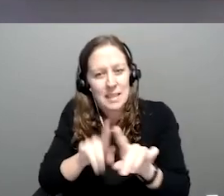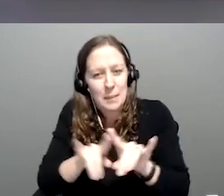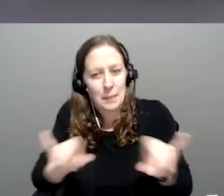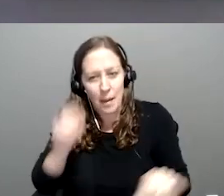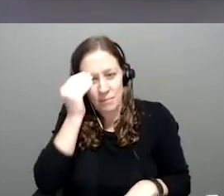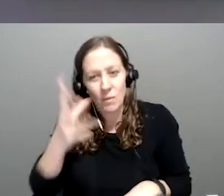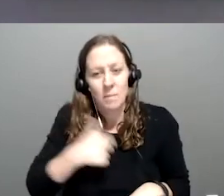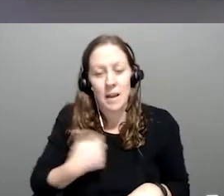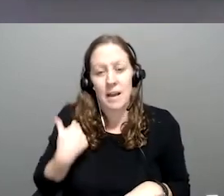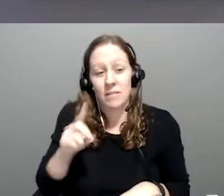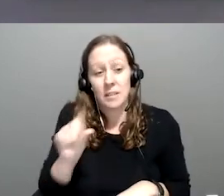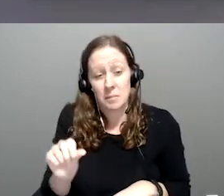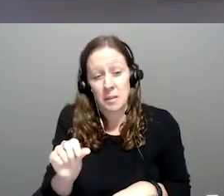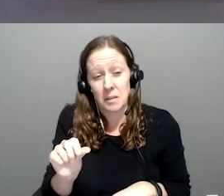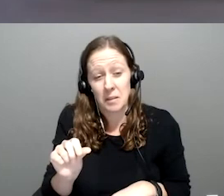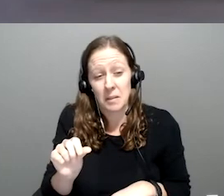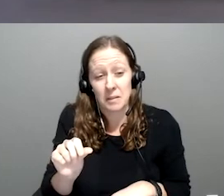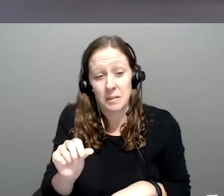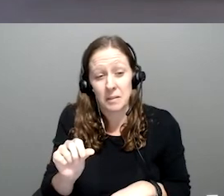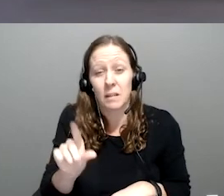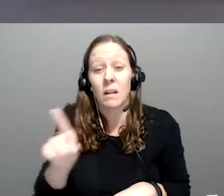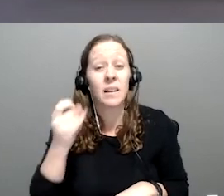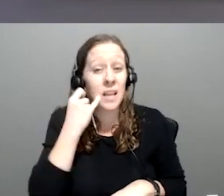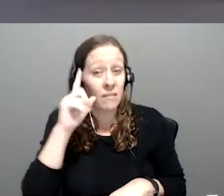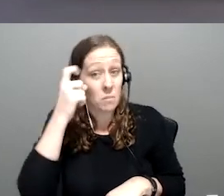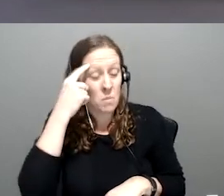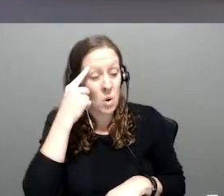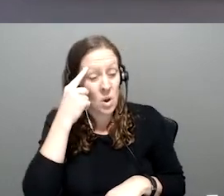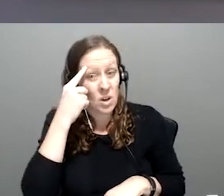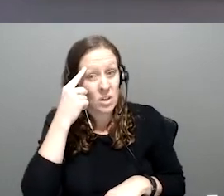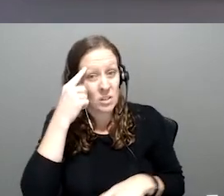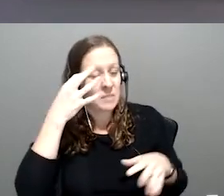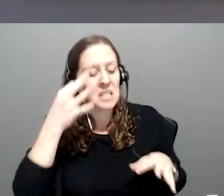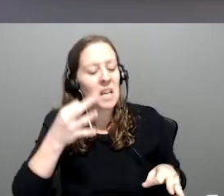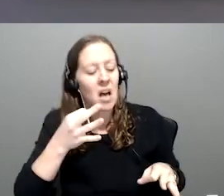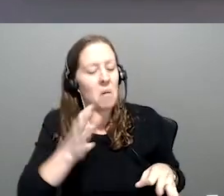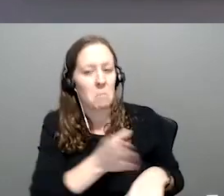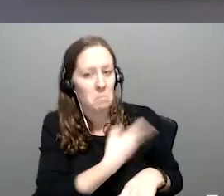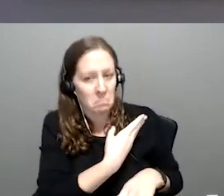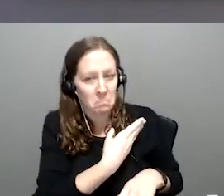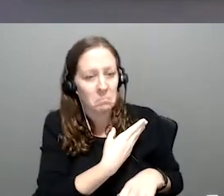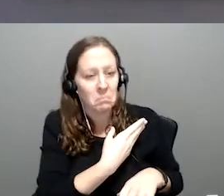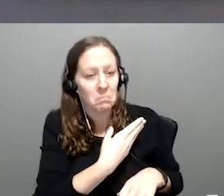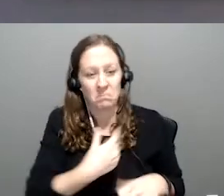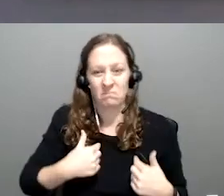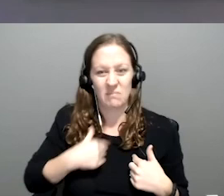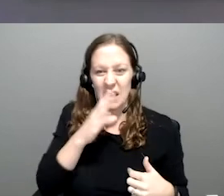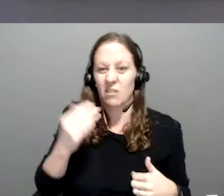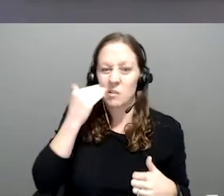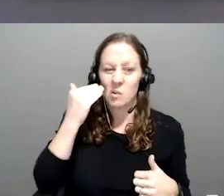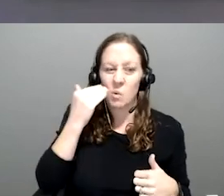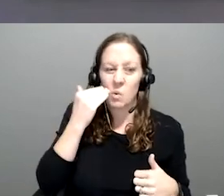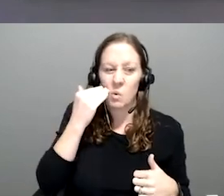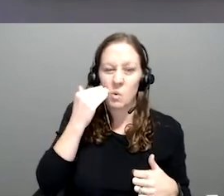you never know, if they decide to go another way with that decision, you never know what that